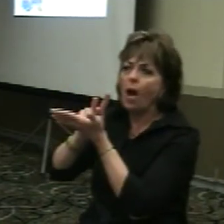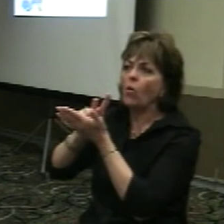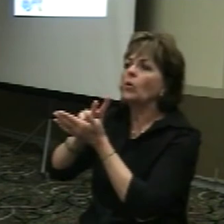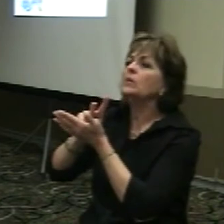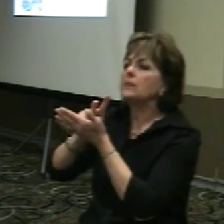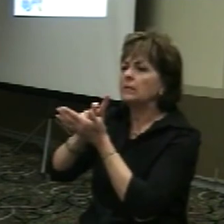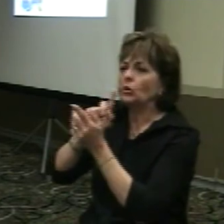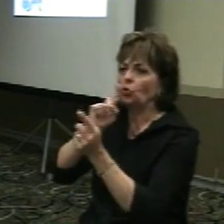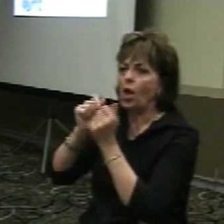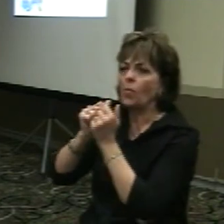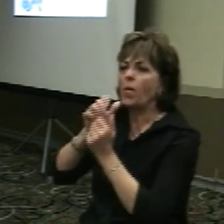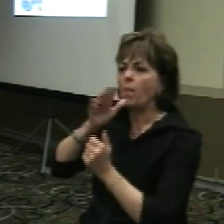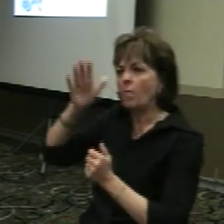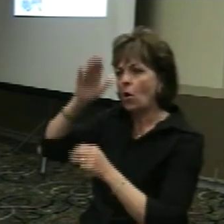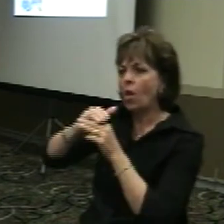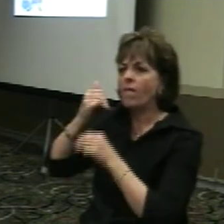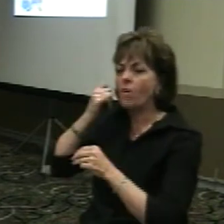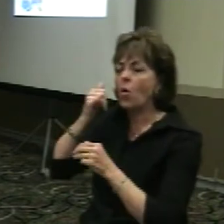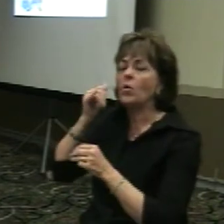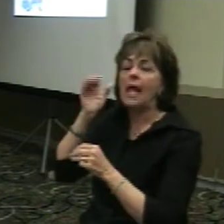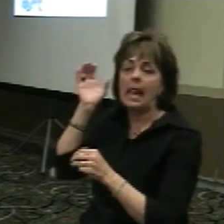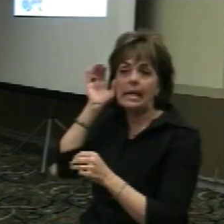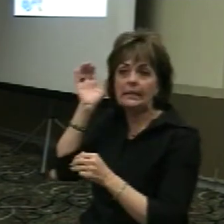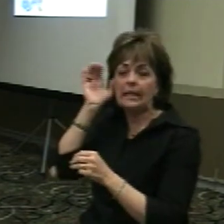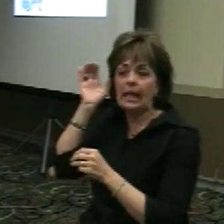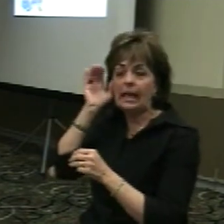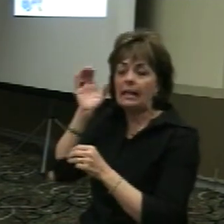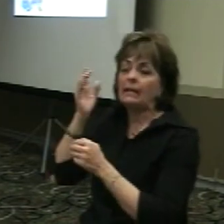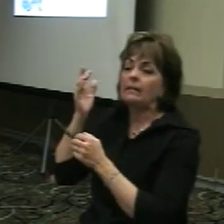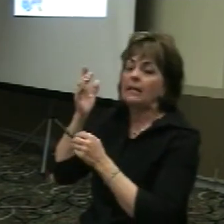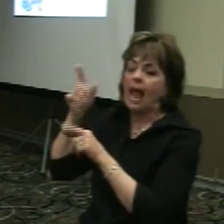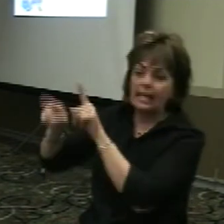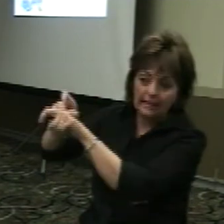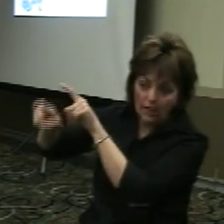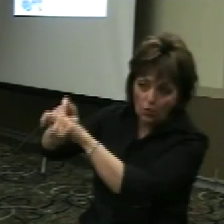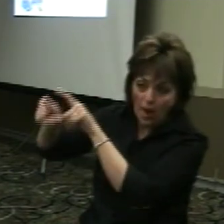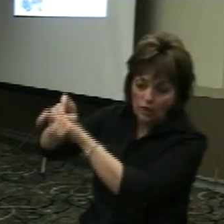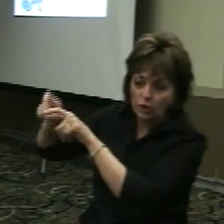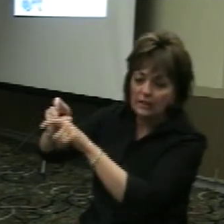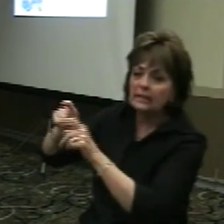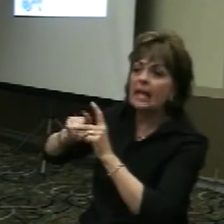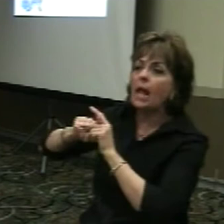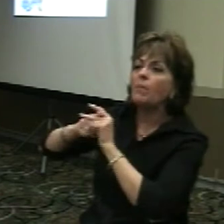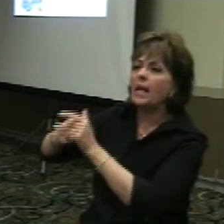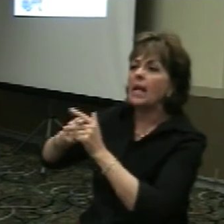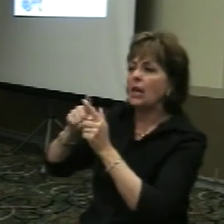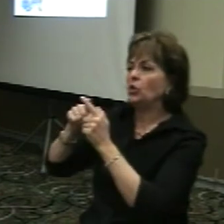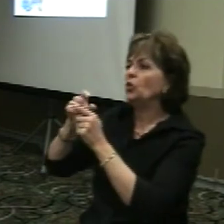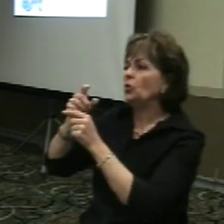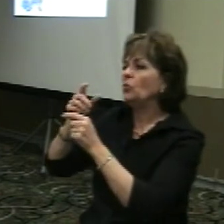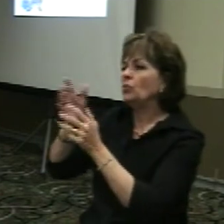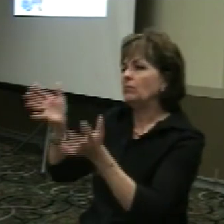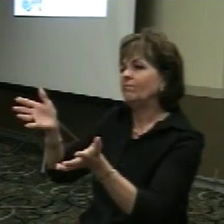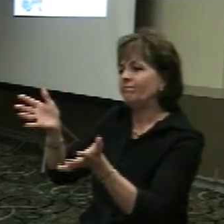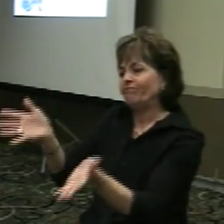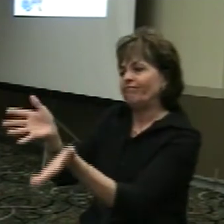parent, listening, asking questions, and beginning to get that